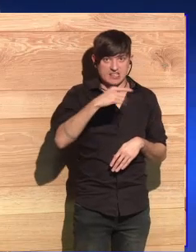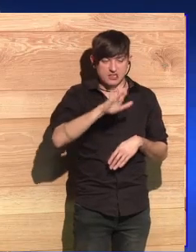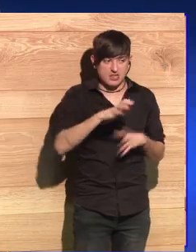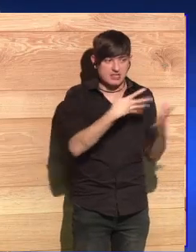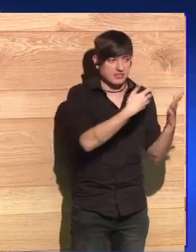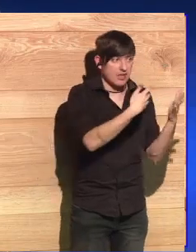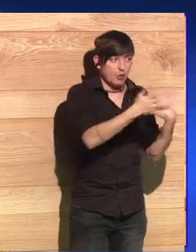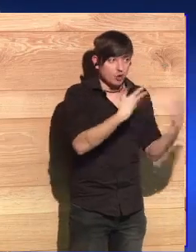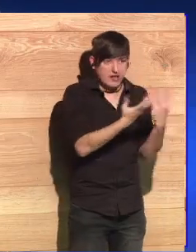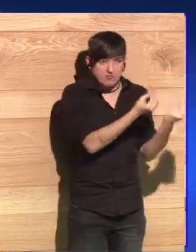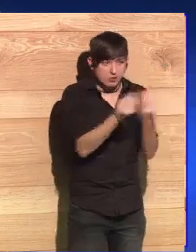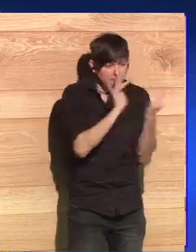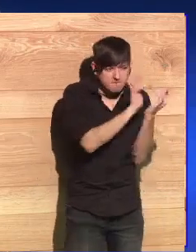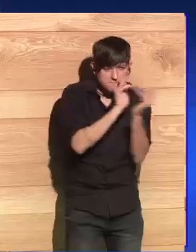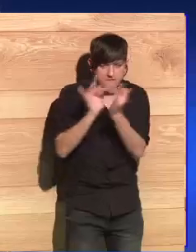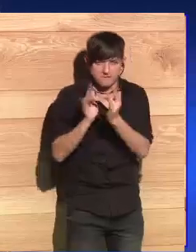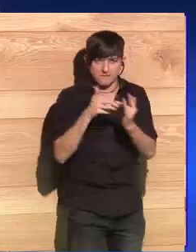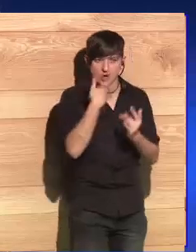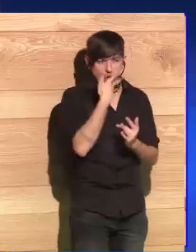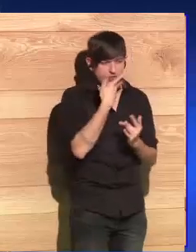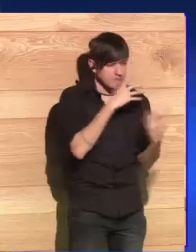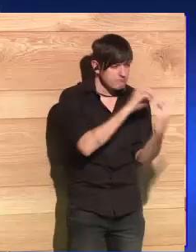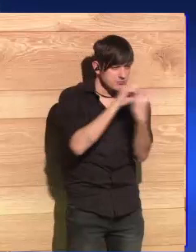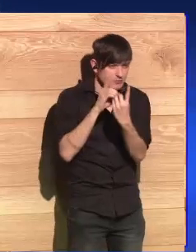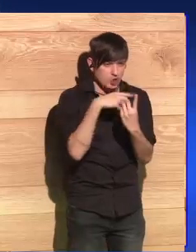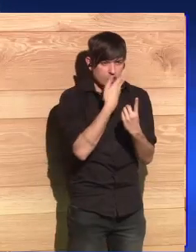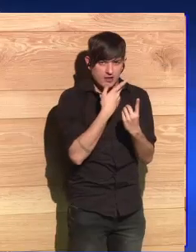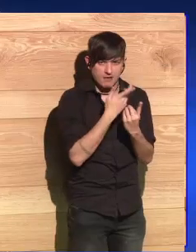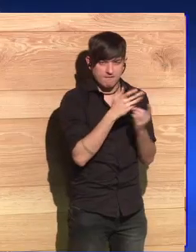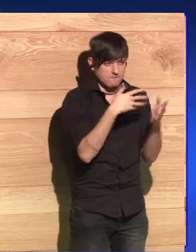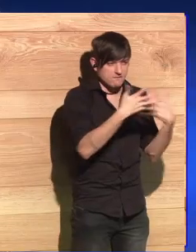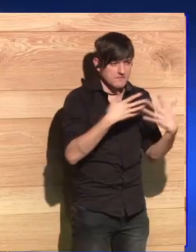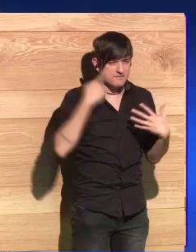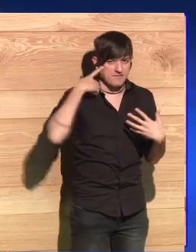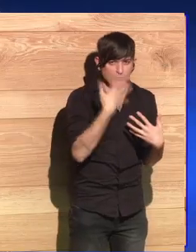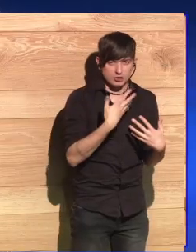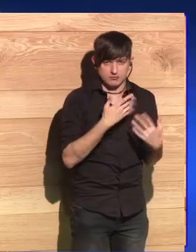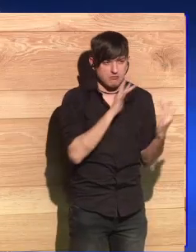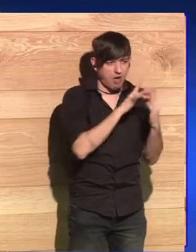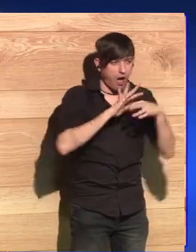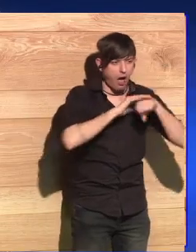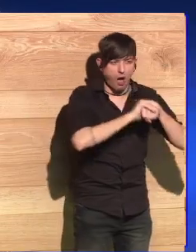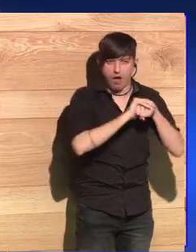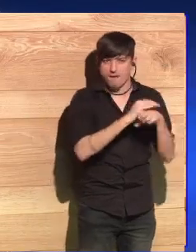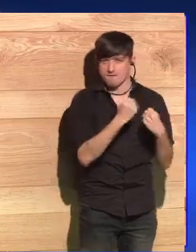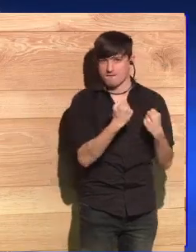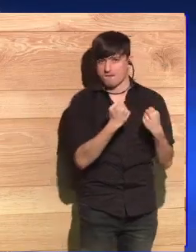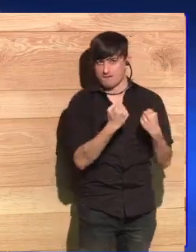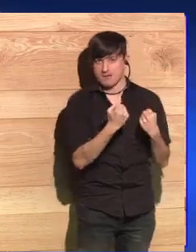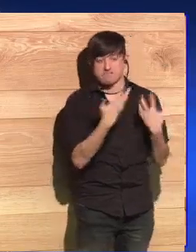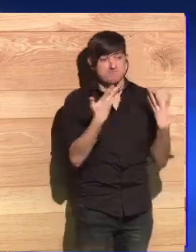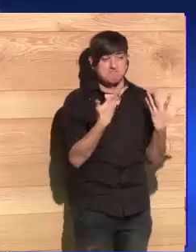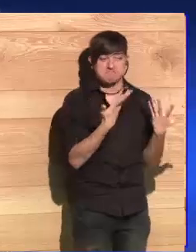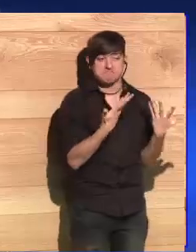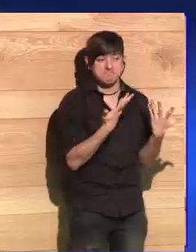and was treated as a friend by them. But hanging out with literary writers wasn't the same